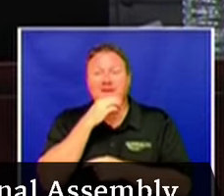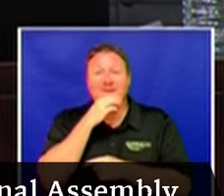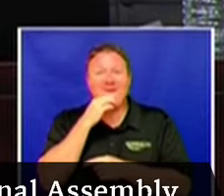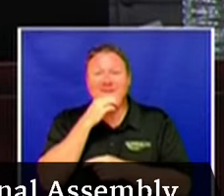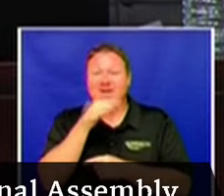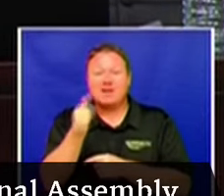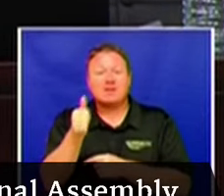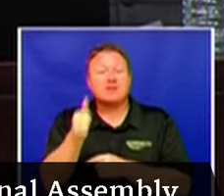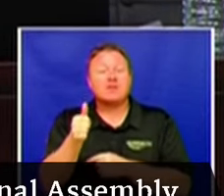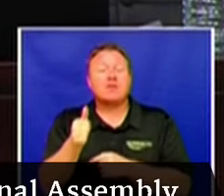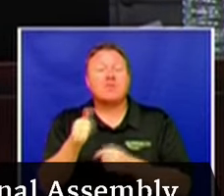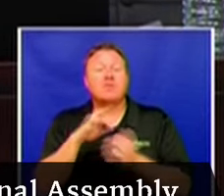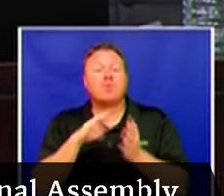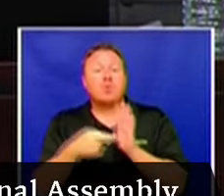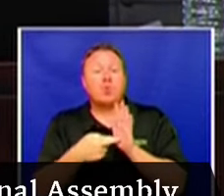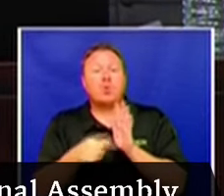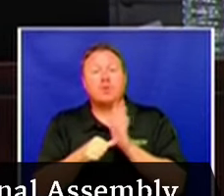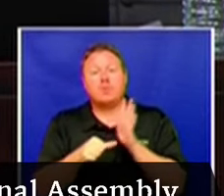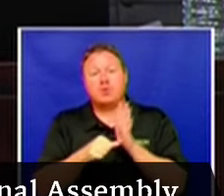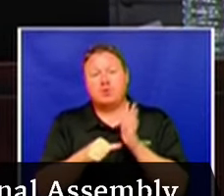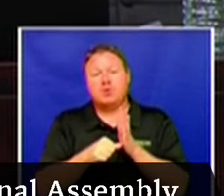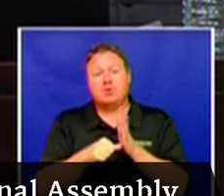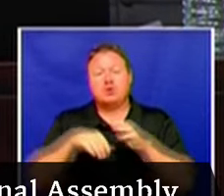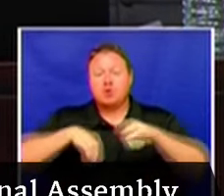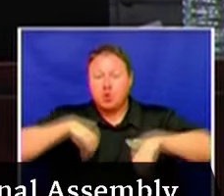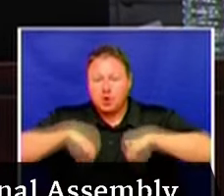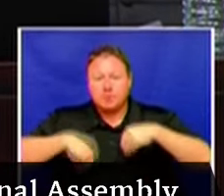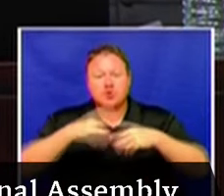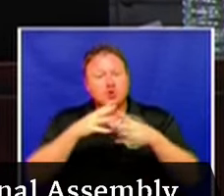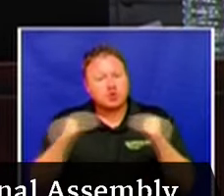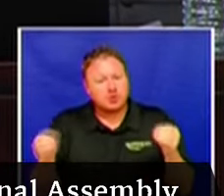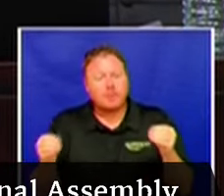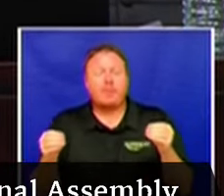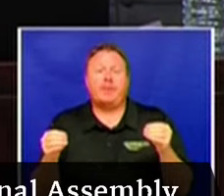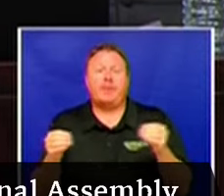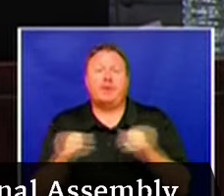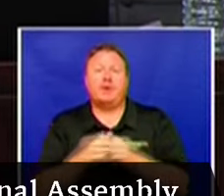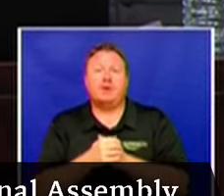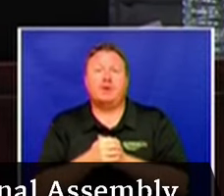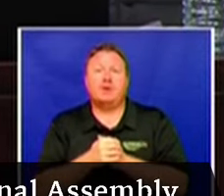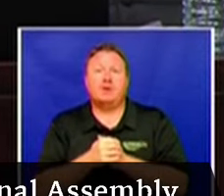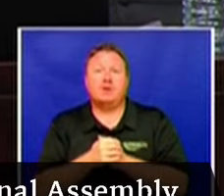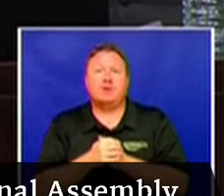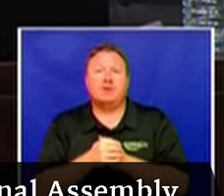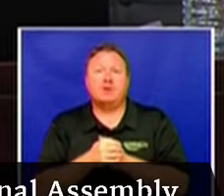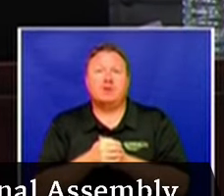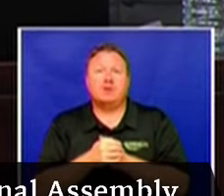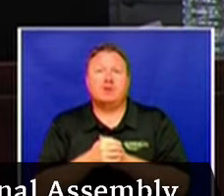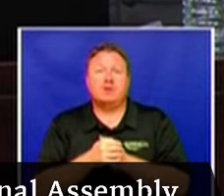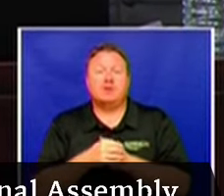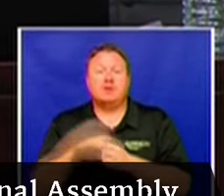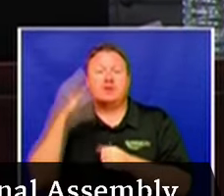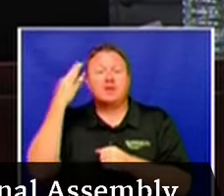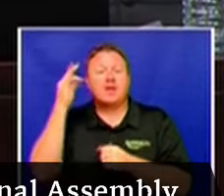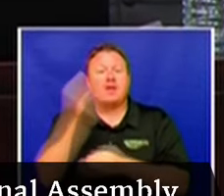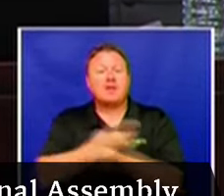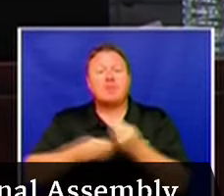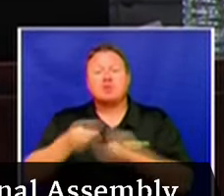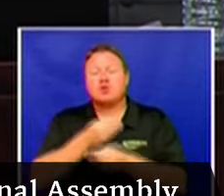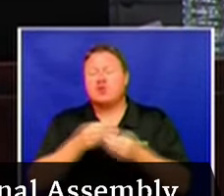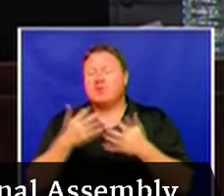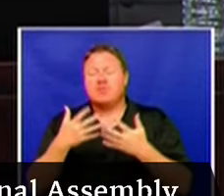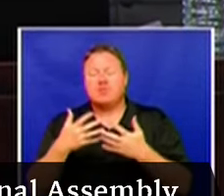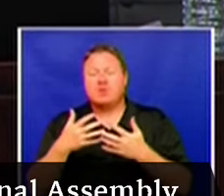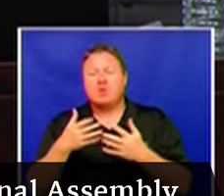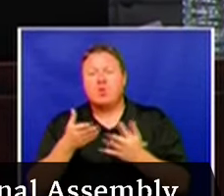an important role in combating corruption and state capture through its own committees, for instance, through